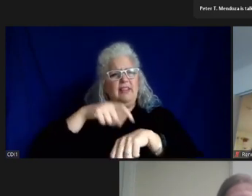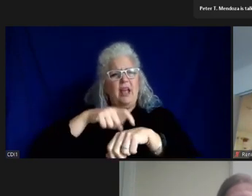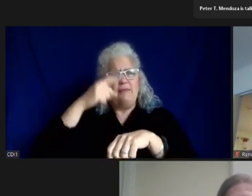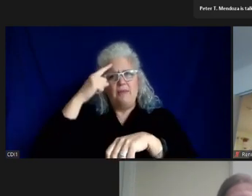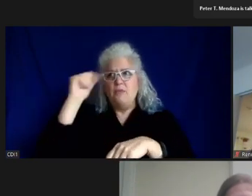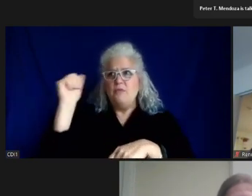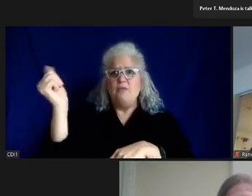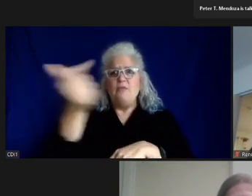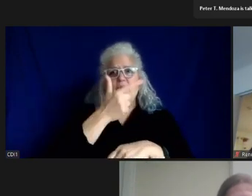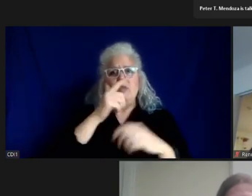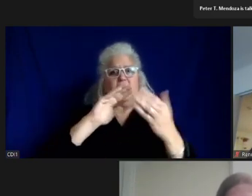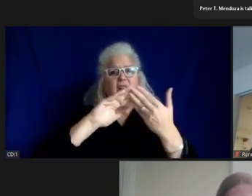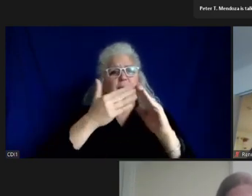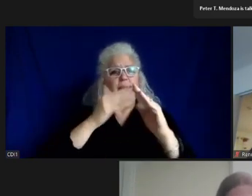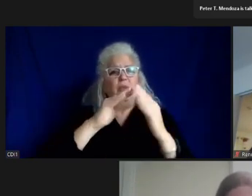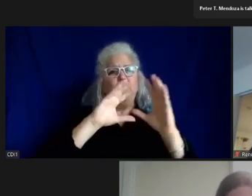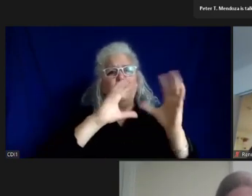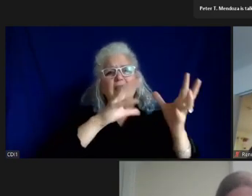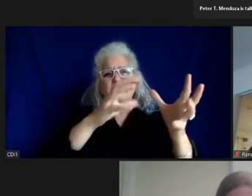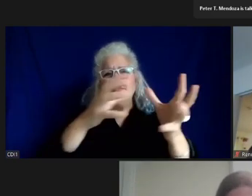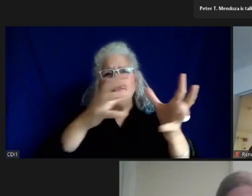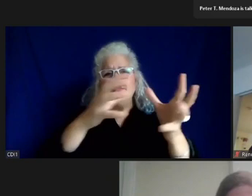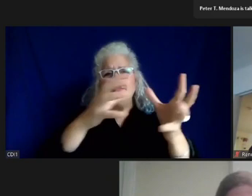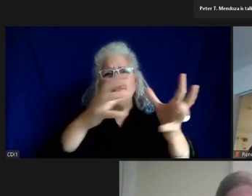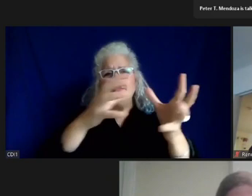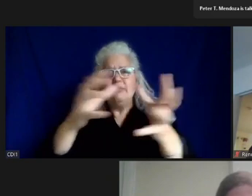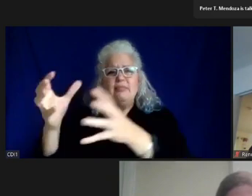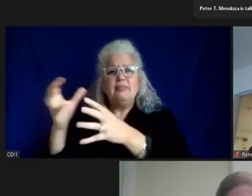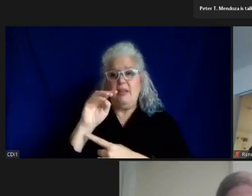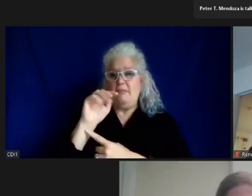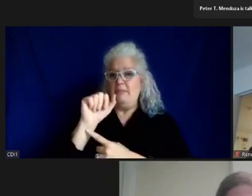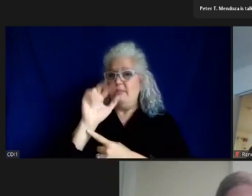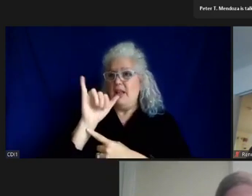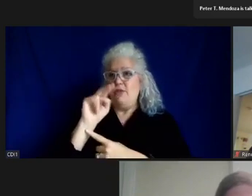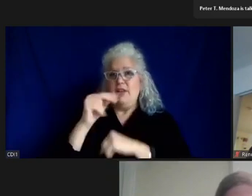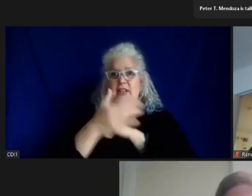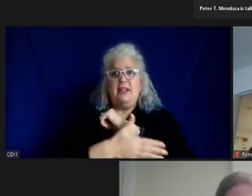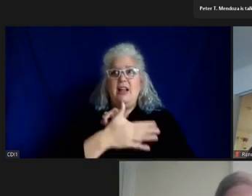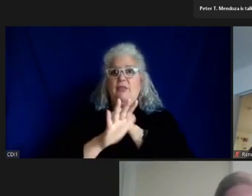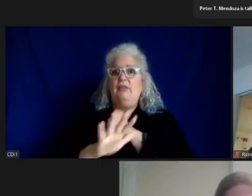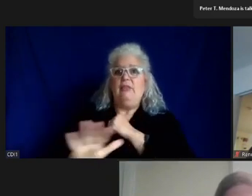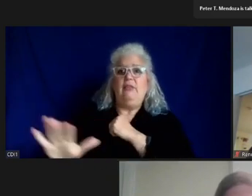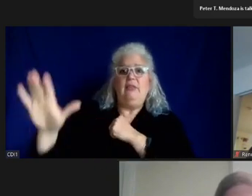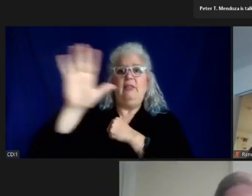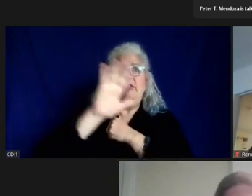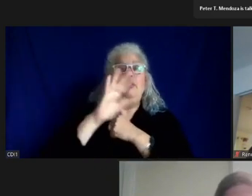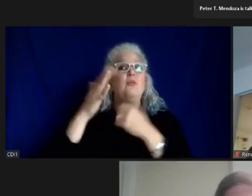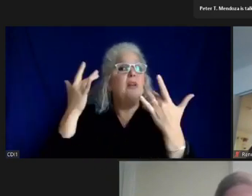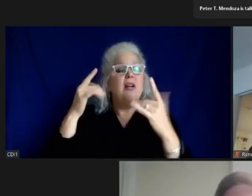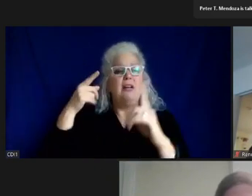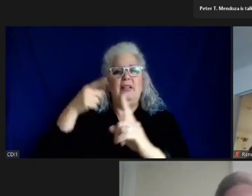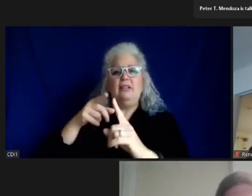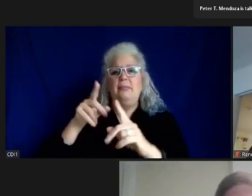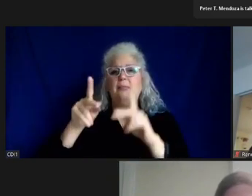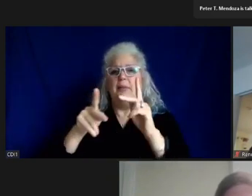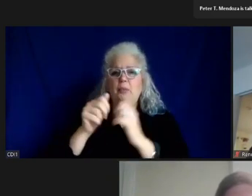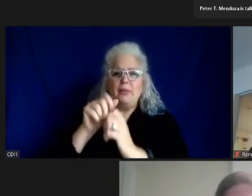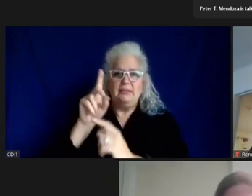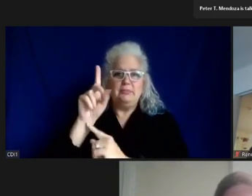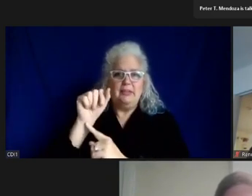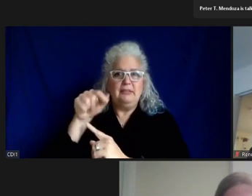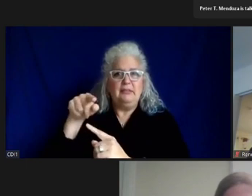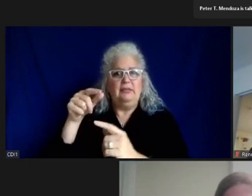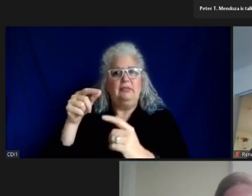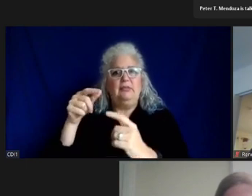as a whole, and particularly the disability community has had a lot of concerns and been affected